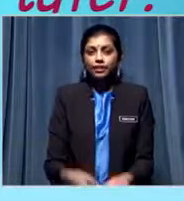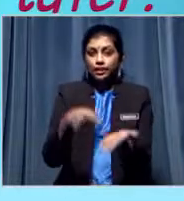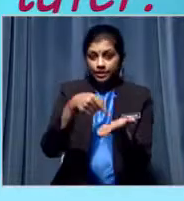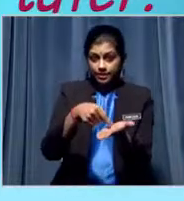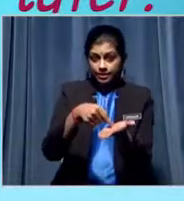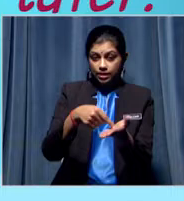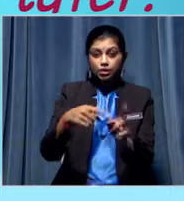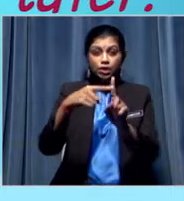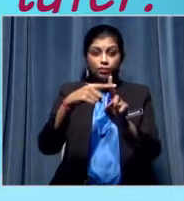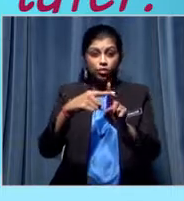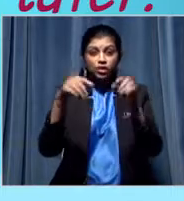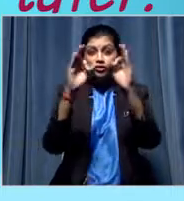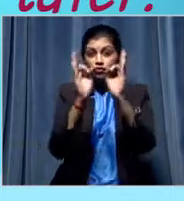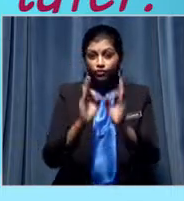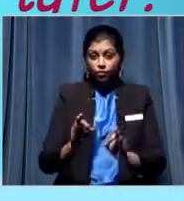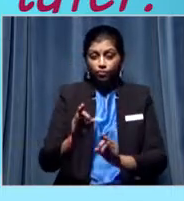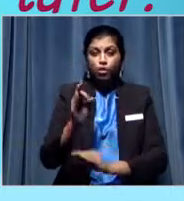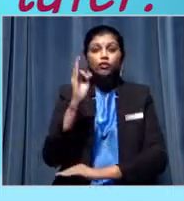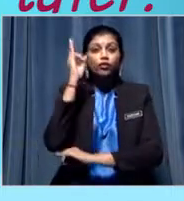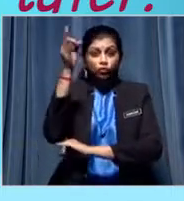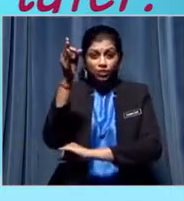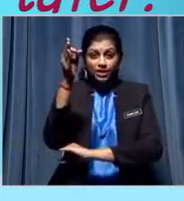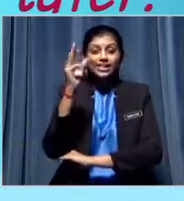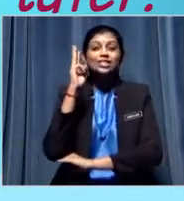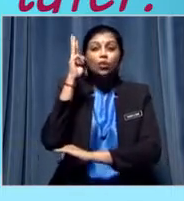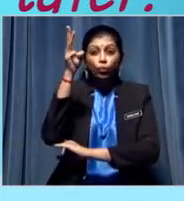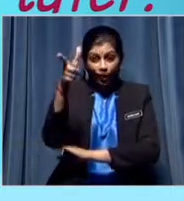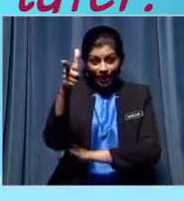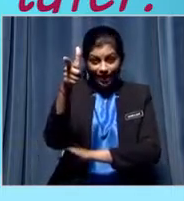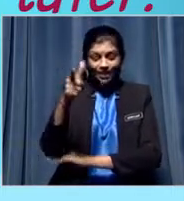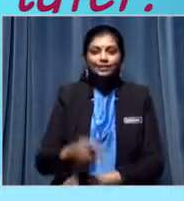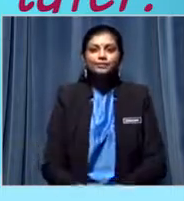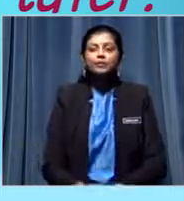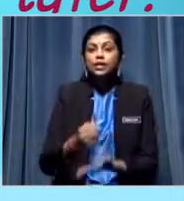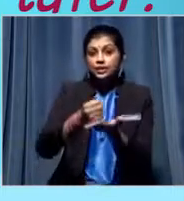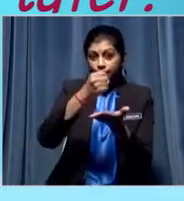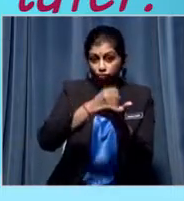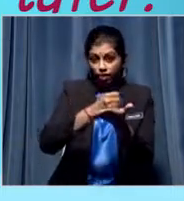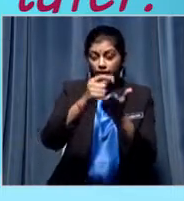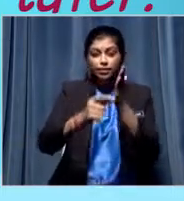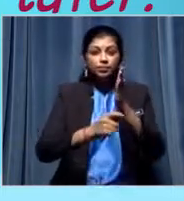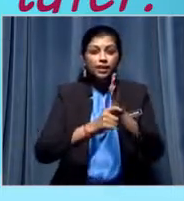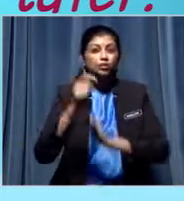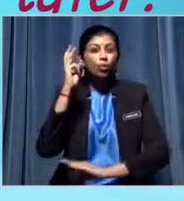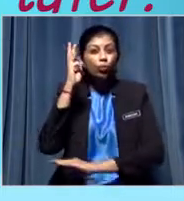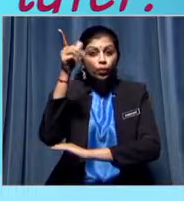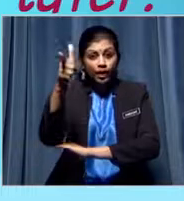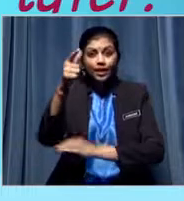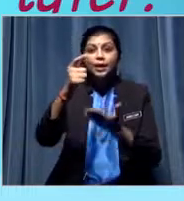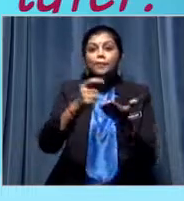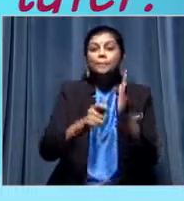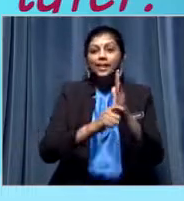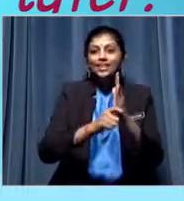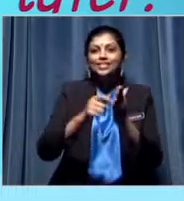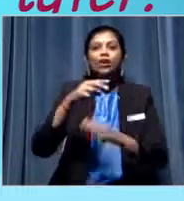This is the positive form of future tense with will. Subject plus will plus verb